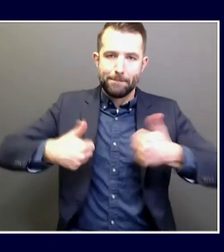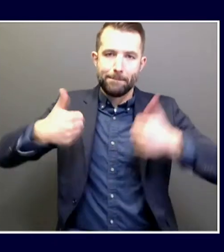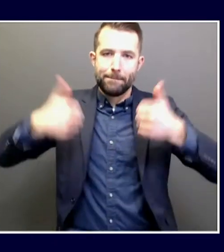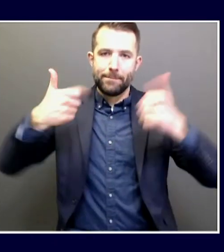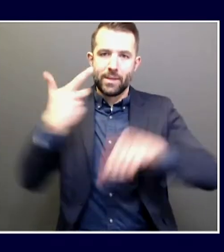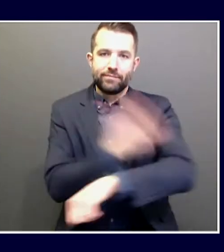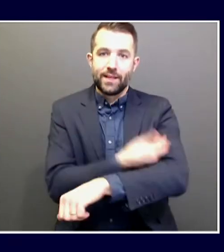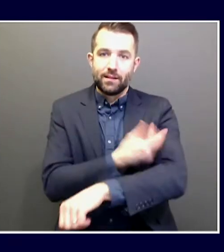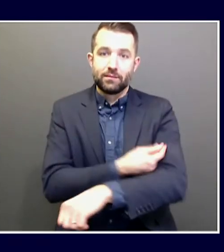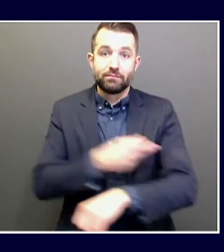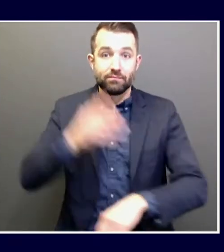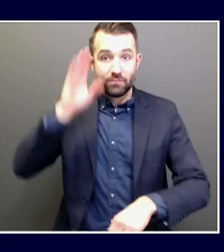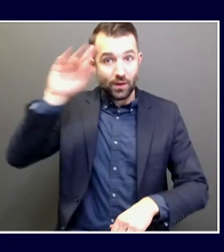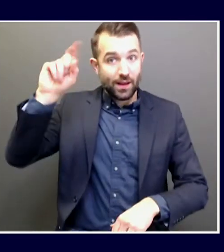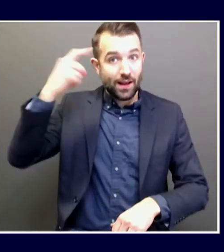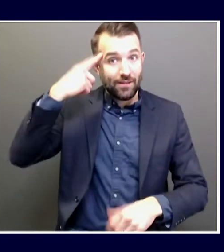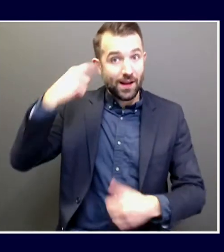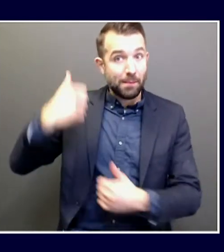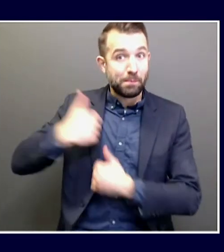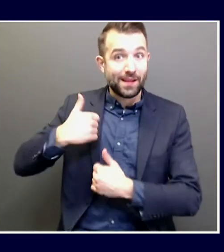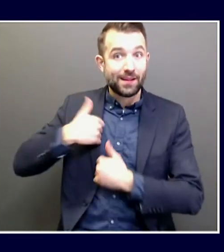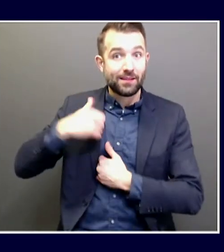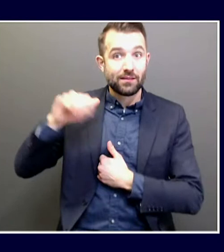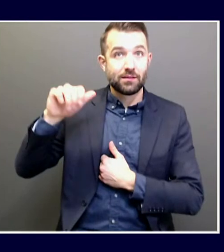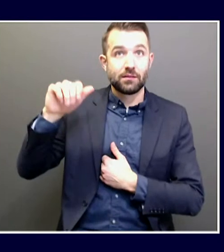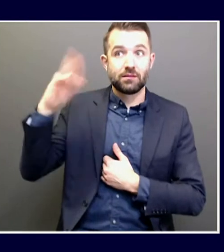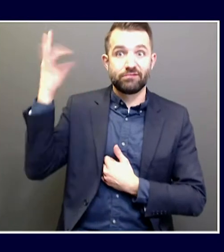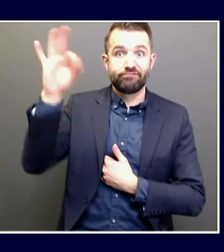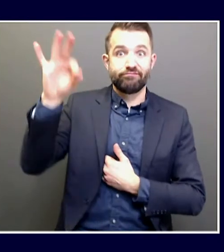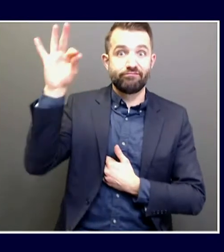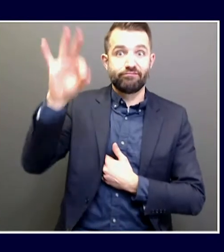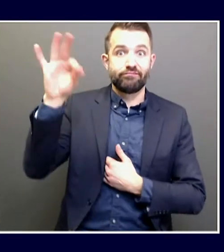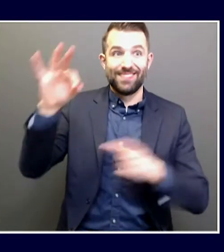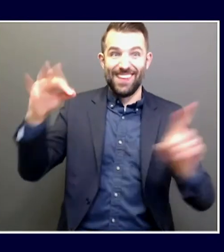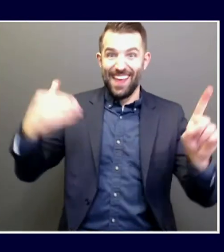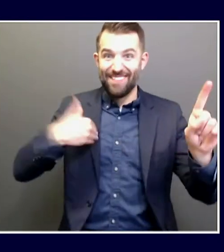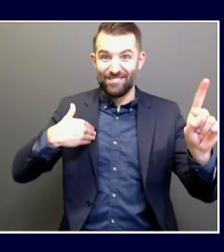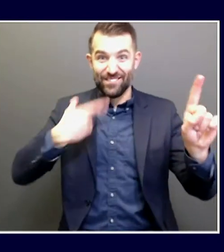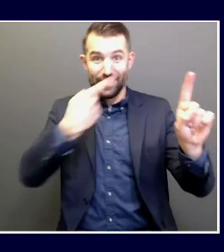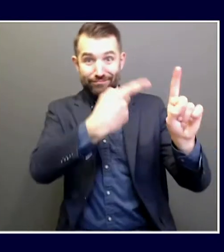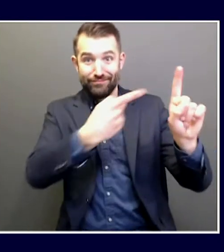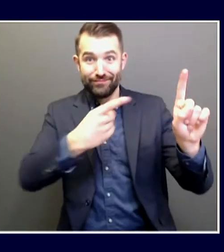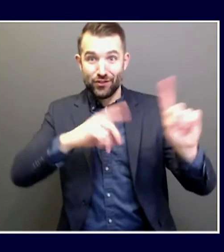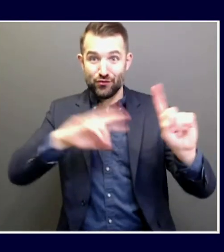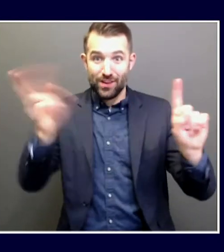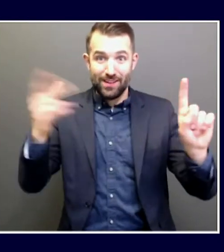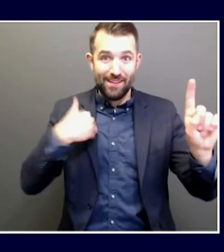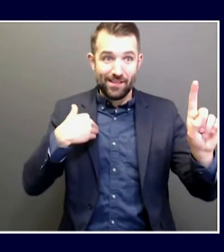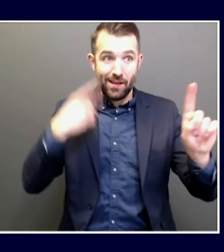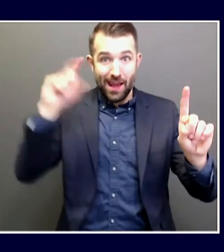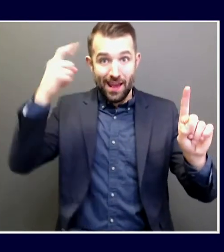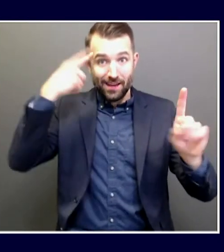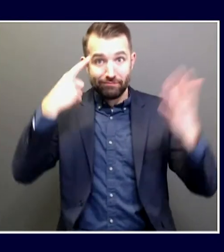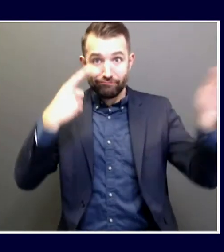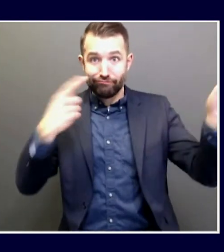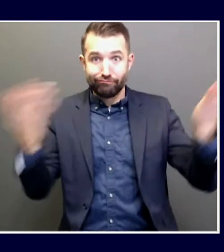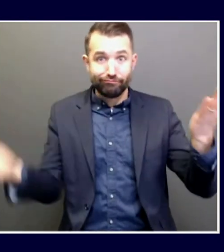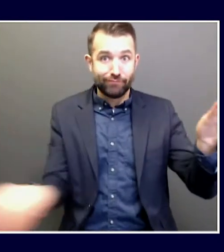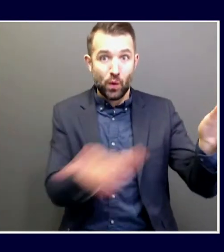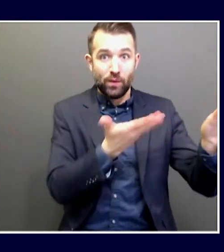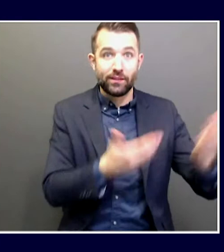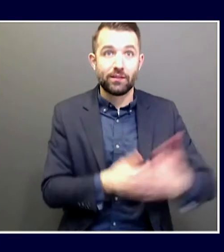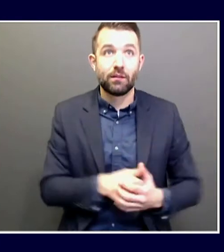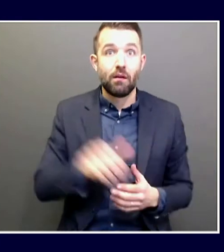as you recall from the discussion last week. So our goal here is to make vaccines as accessible as possible. They are one of the safest